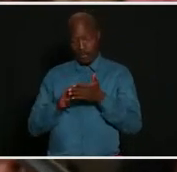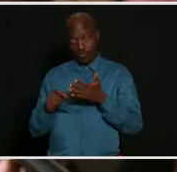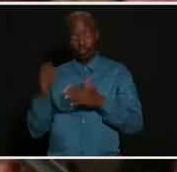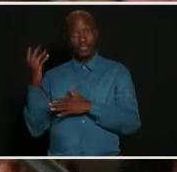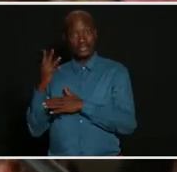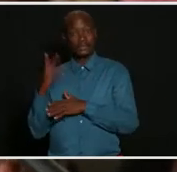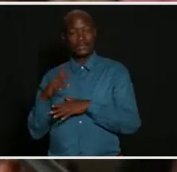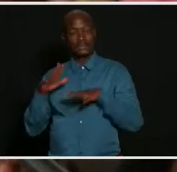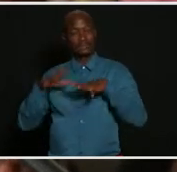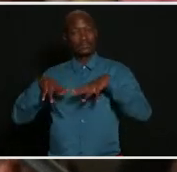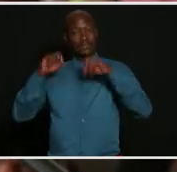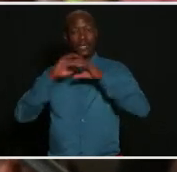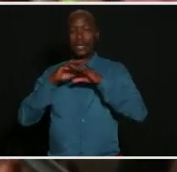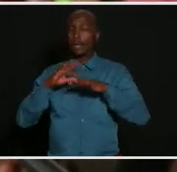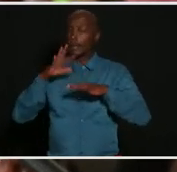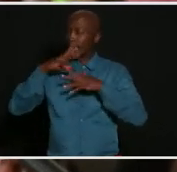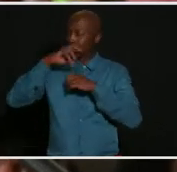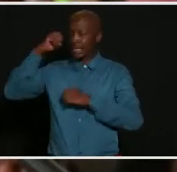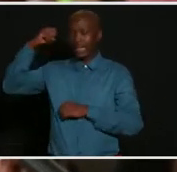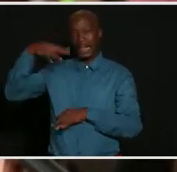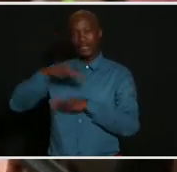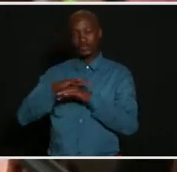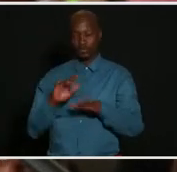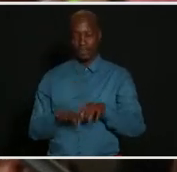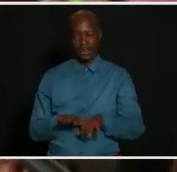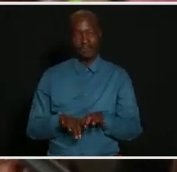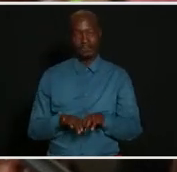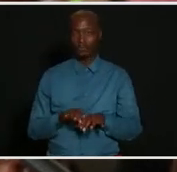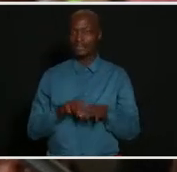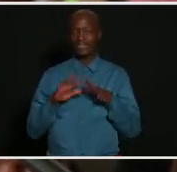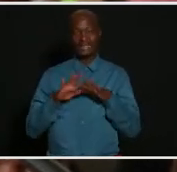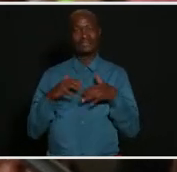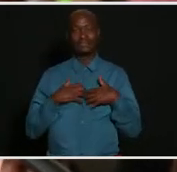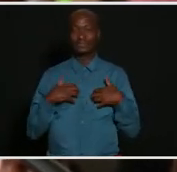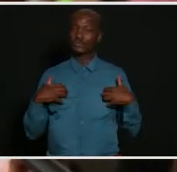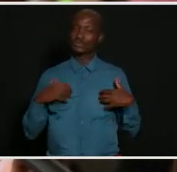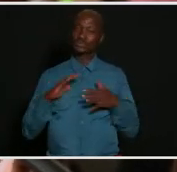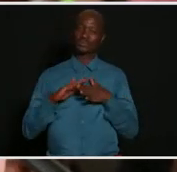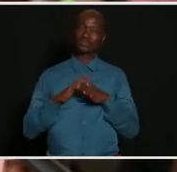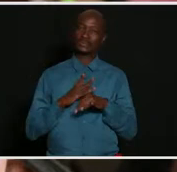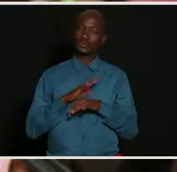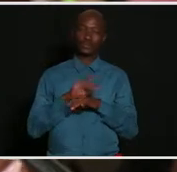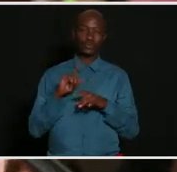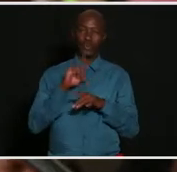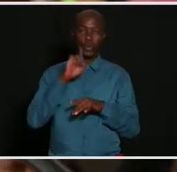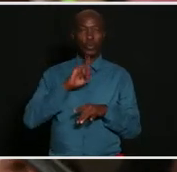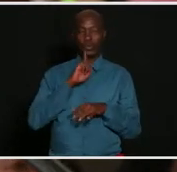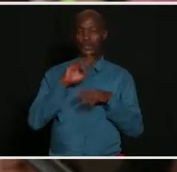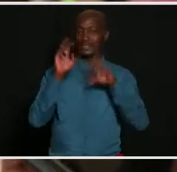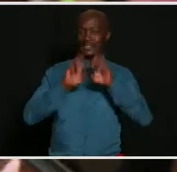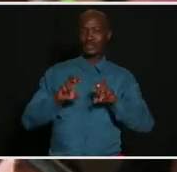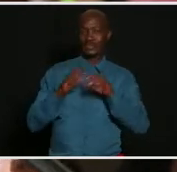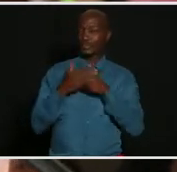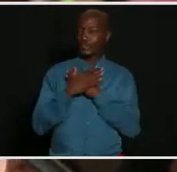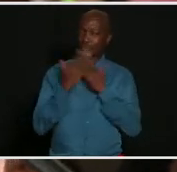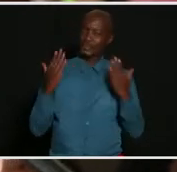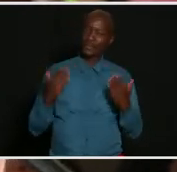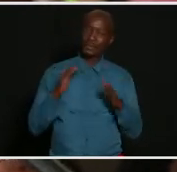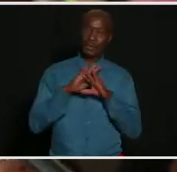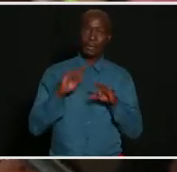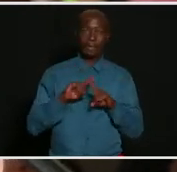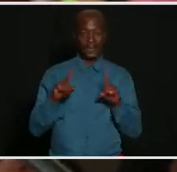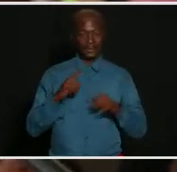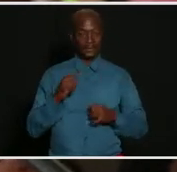by the light of my laptop I get frustrated because we do not always have power but I am encouraged